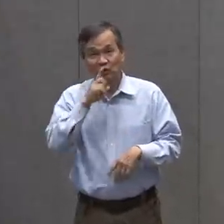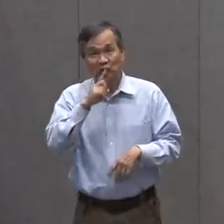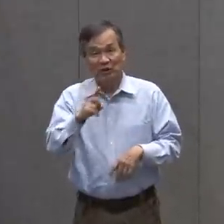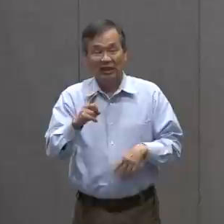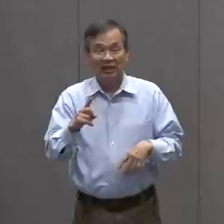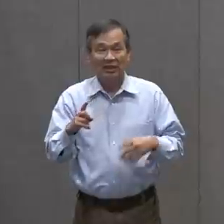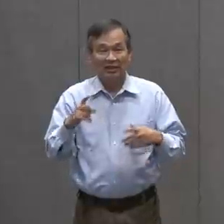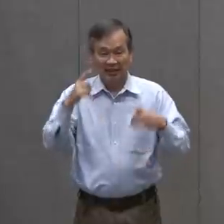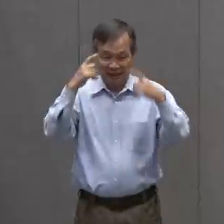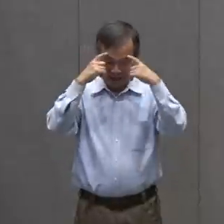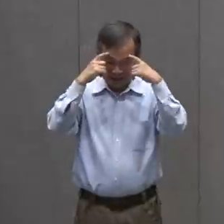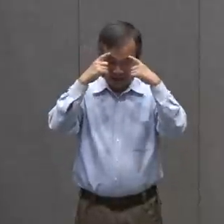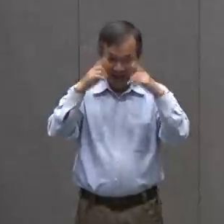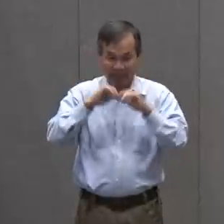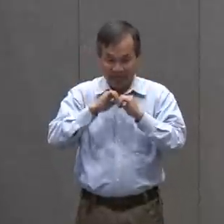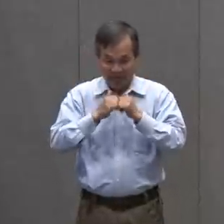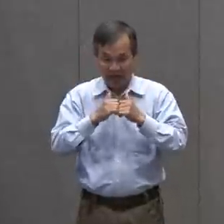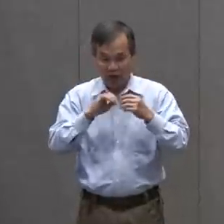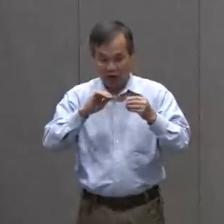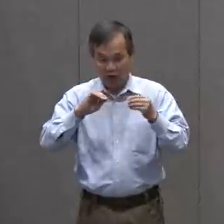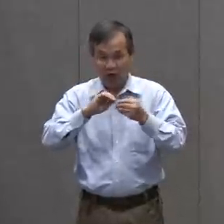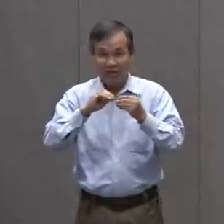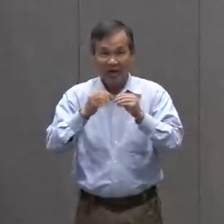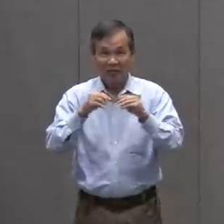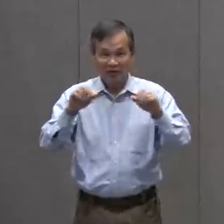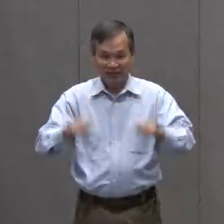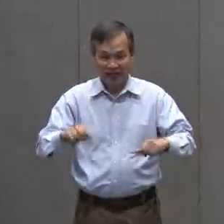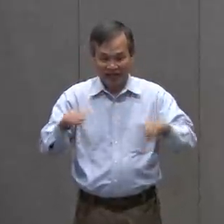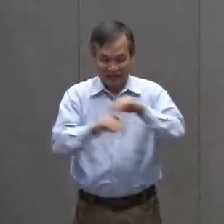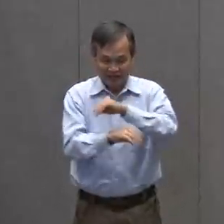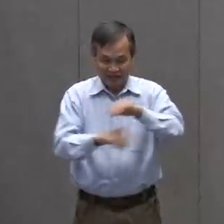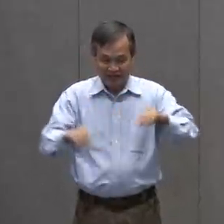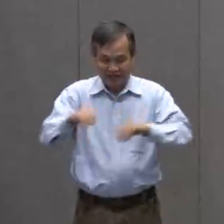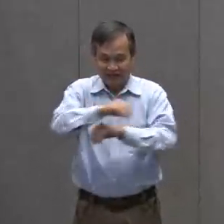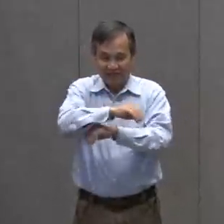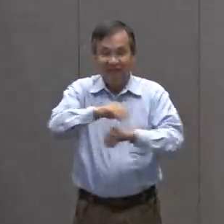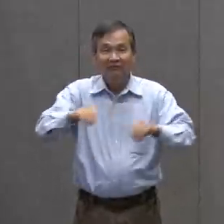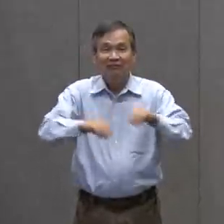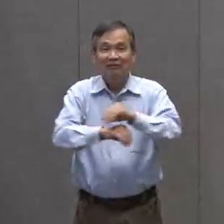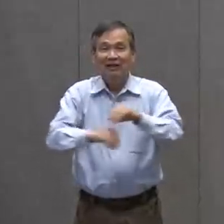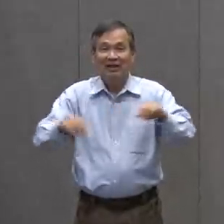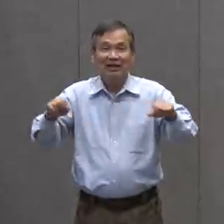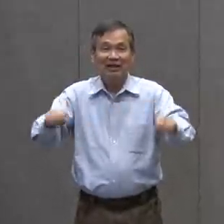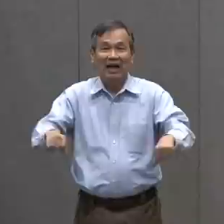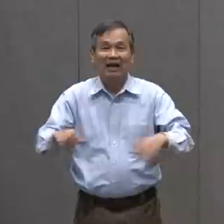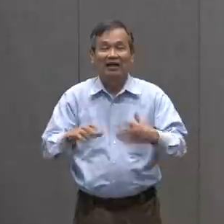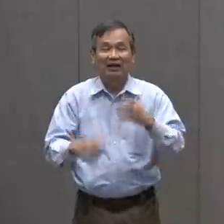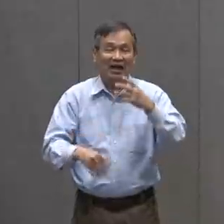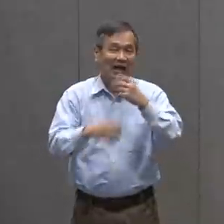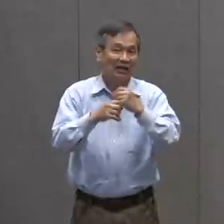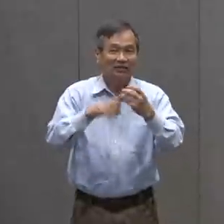lot of flexibility with numbers and thinking about different ways that you could use addition and subtraction with playing